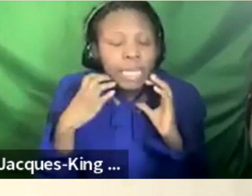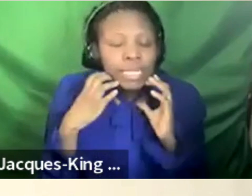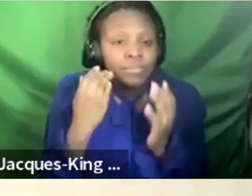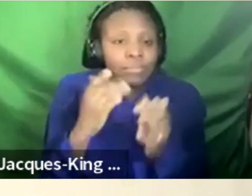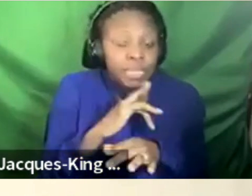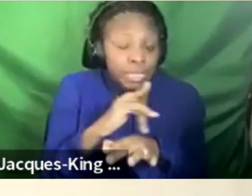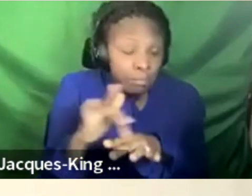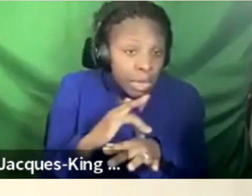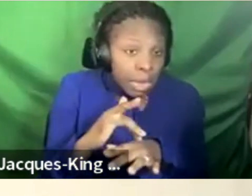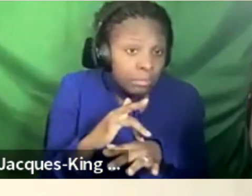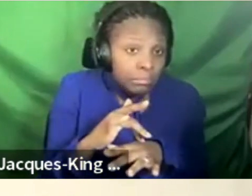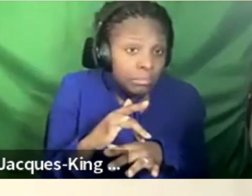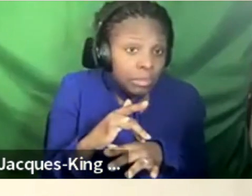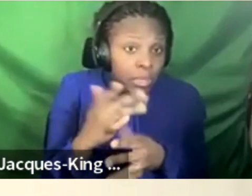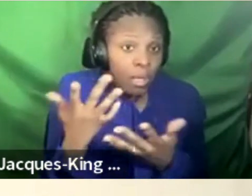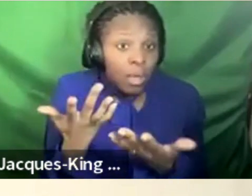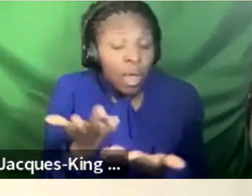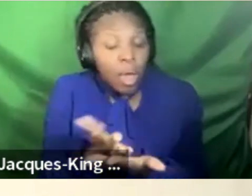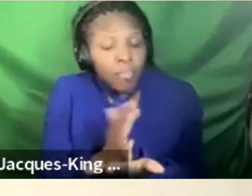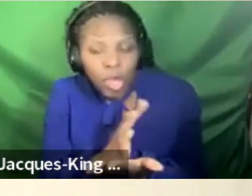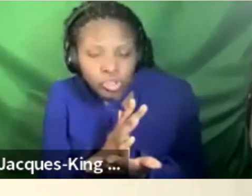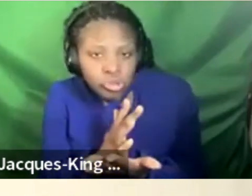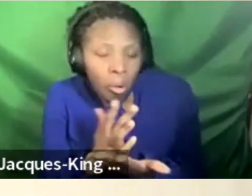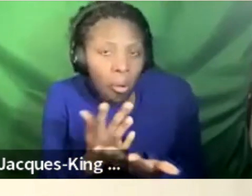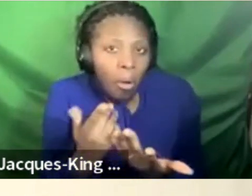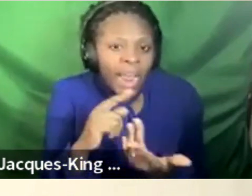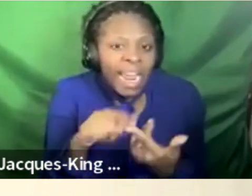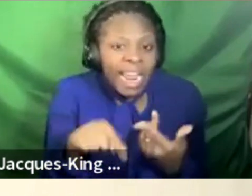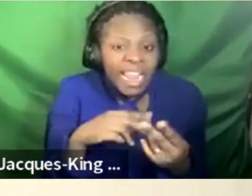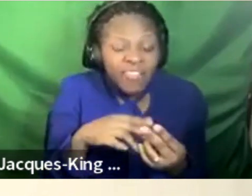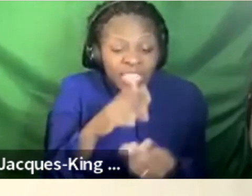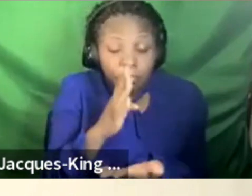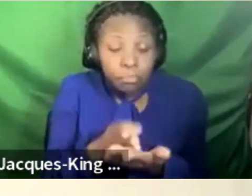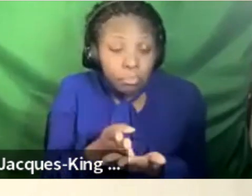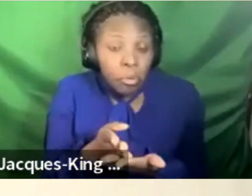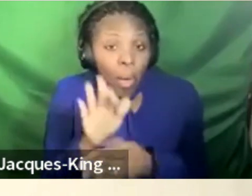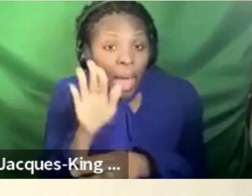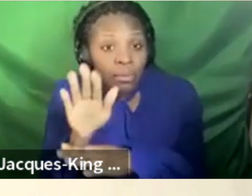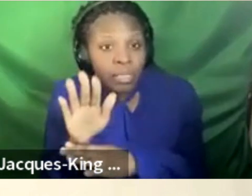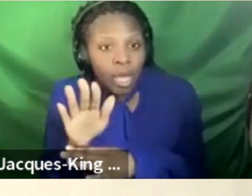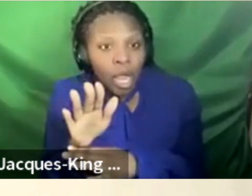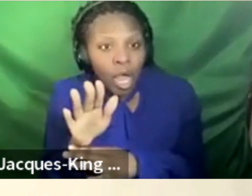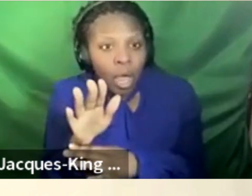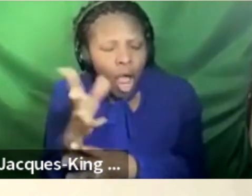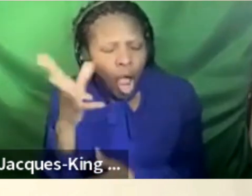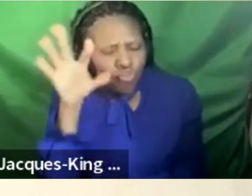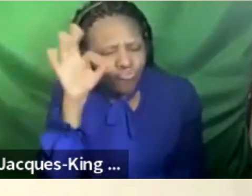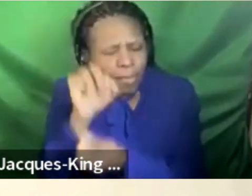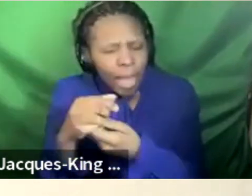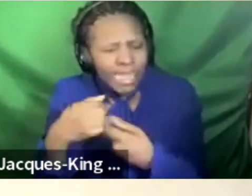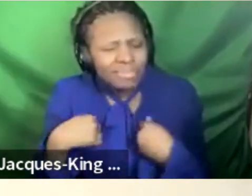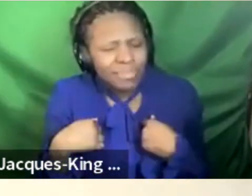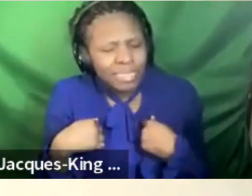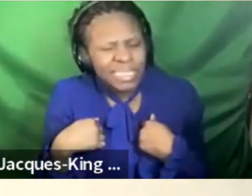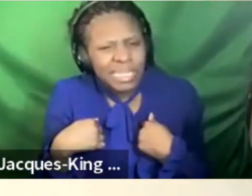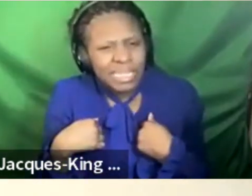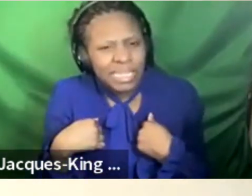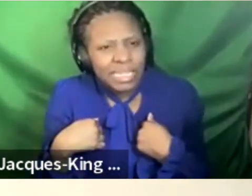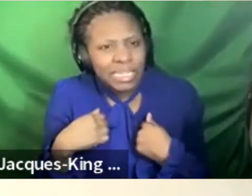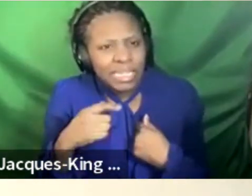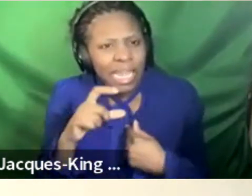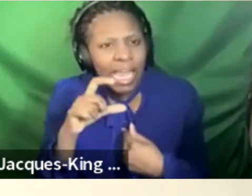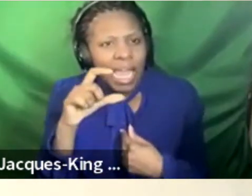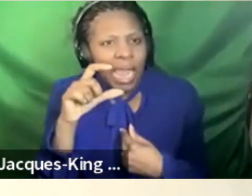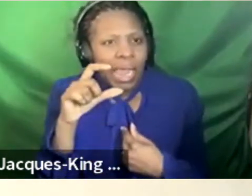of Shakespeare's plays, whether or not that is particularly fae or outside of that, and it does. It reminds